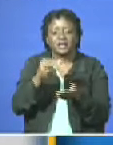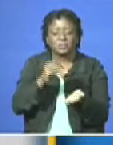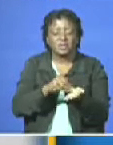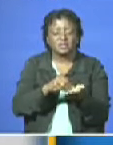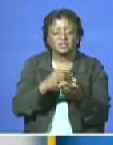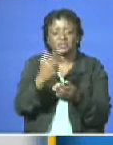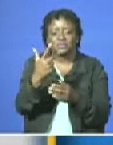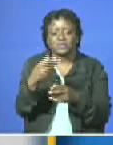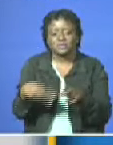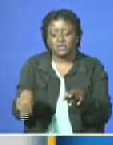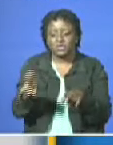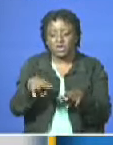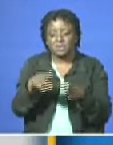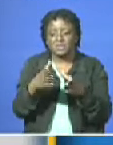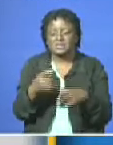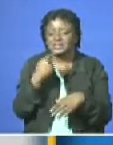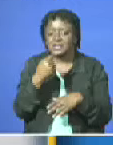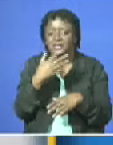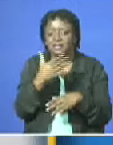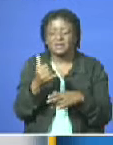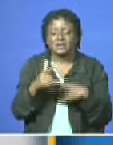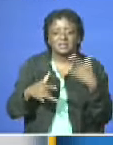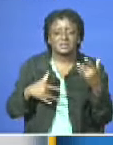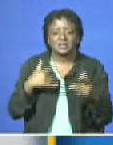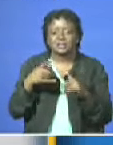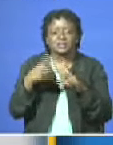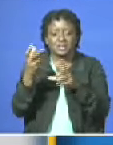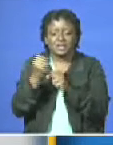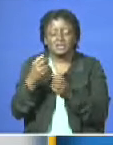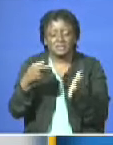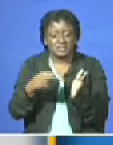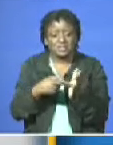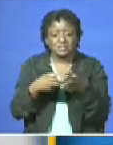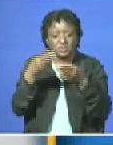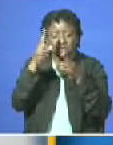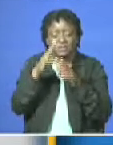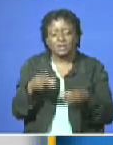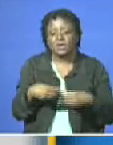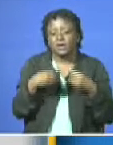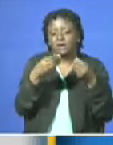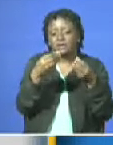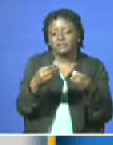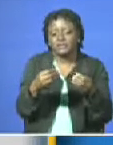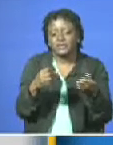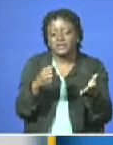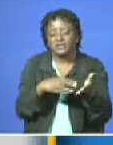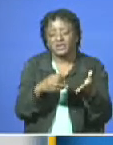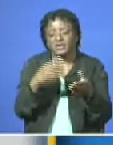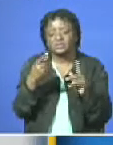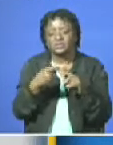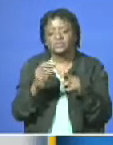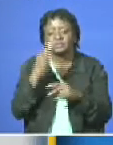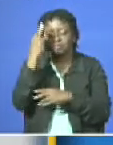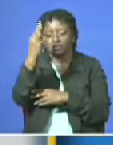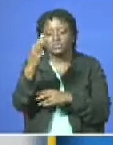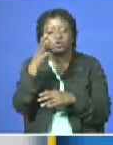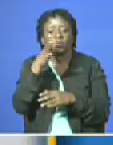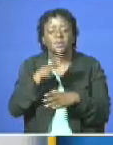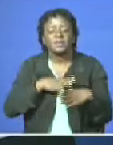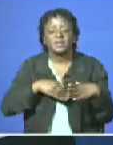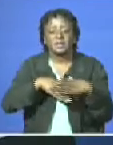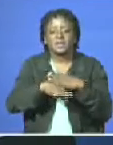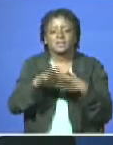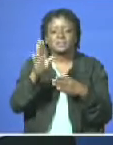Three of the nominees told us that they are elated to receive this honor and offered advice to future women in business.